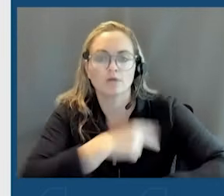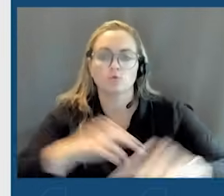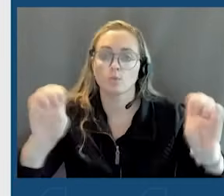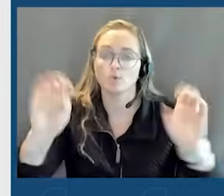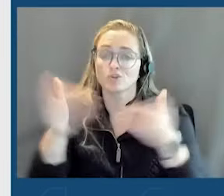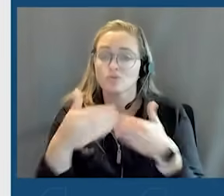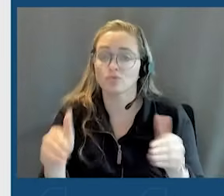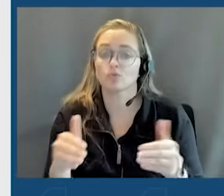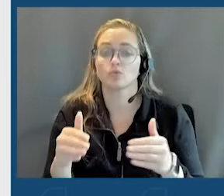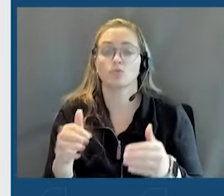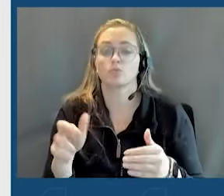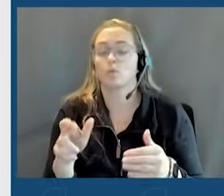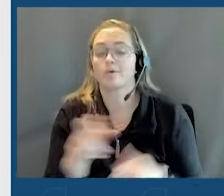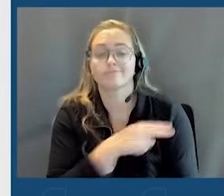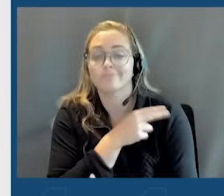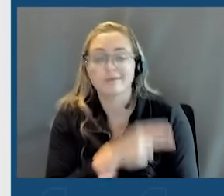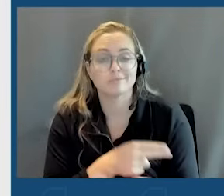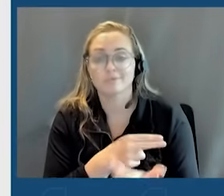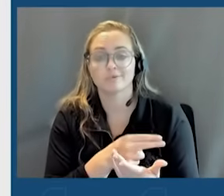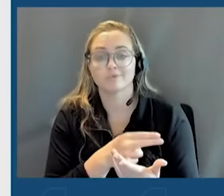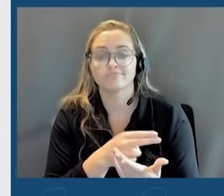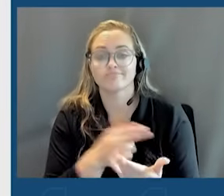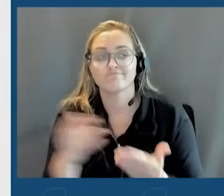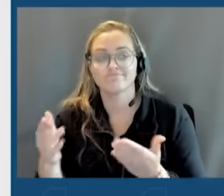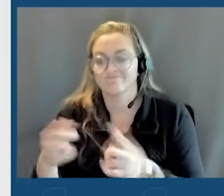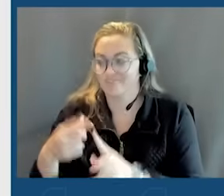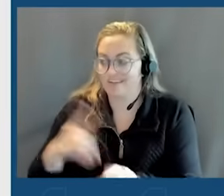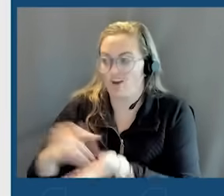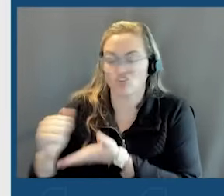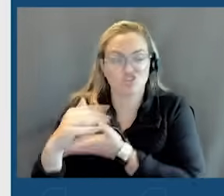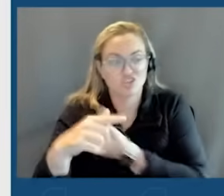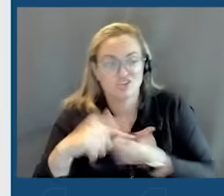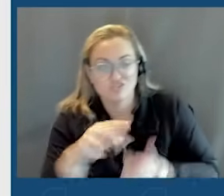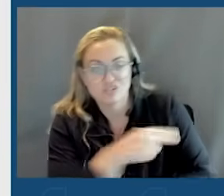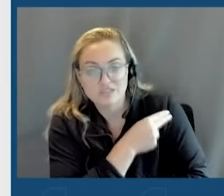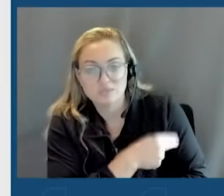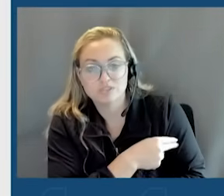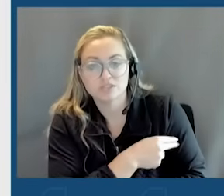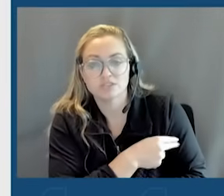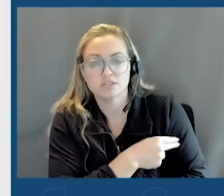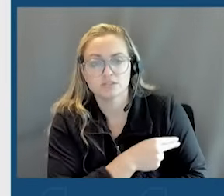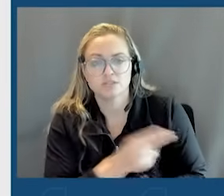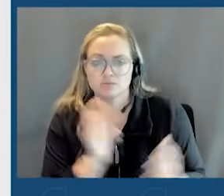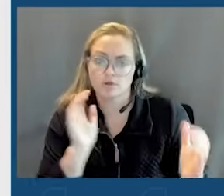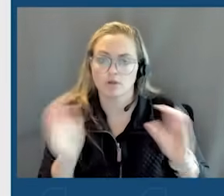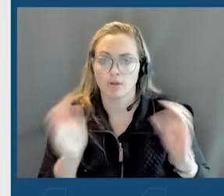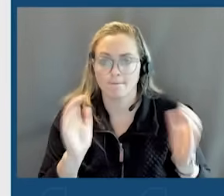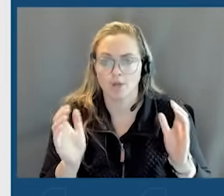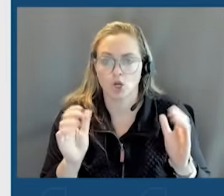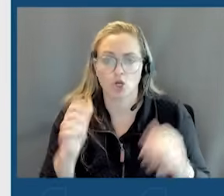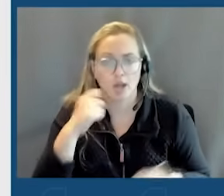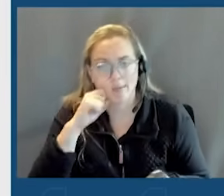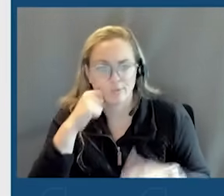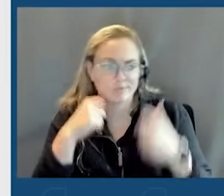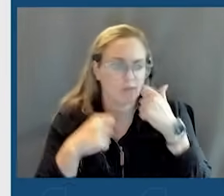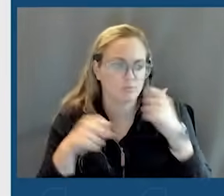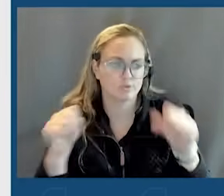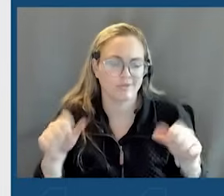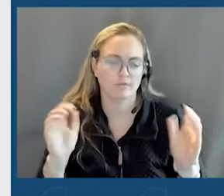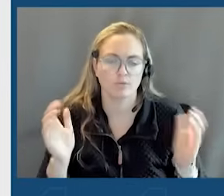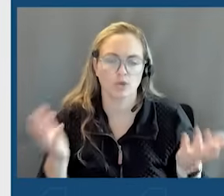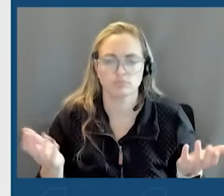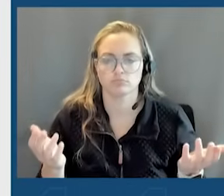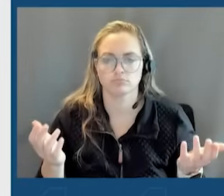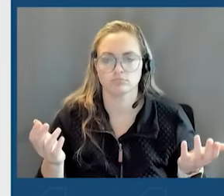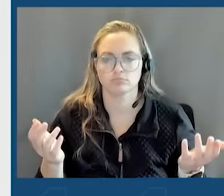or a hospital recommended by a doctor that they go there, because we can compare apples to apples in that situation. So here's